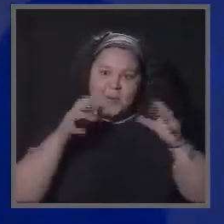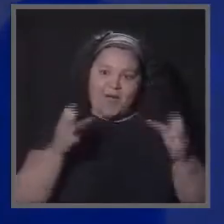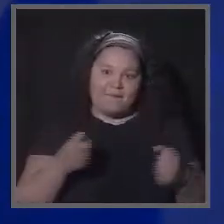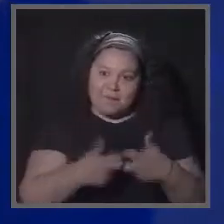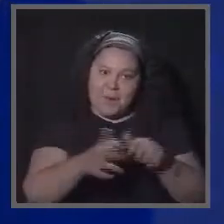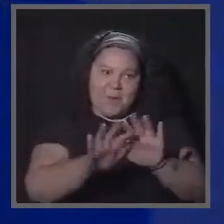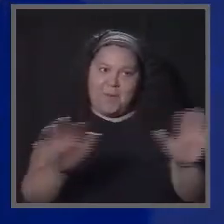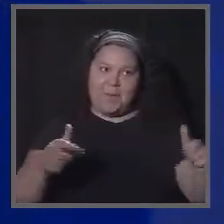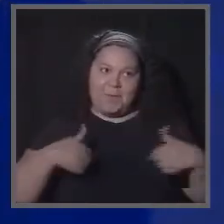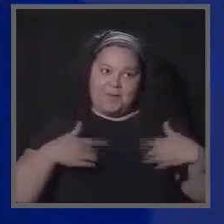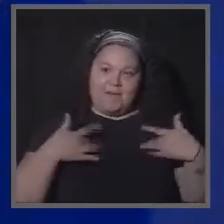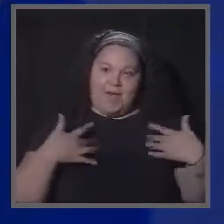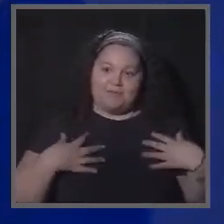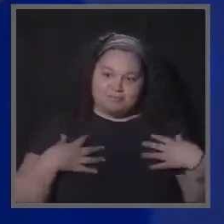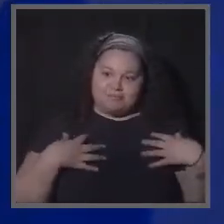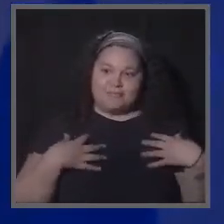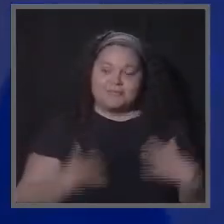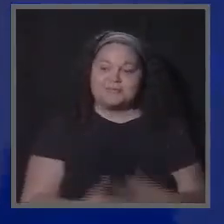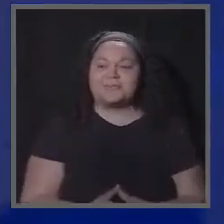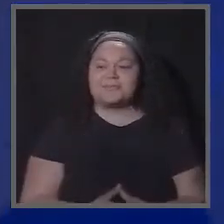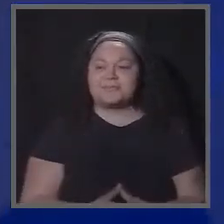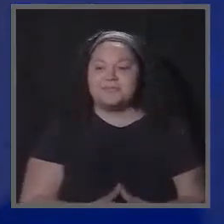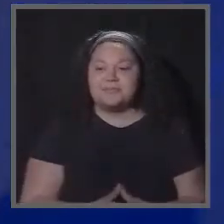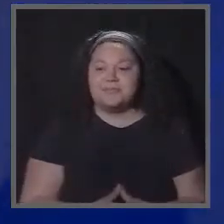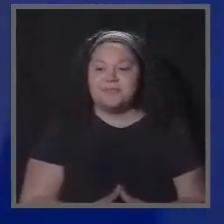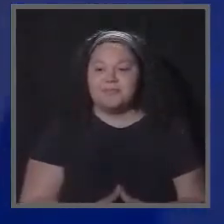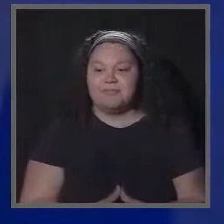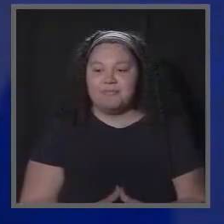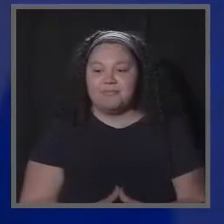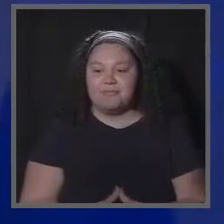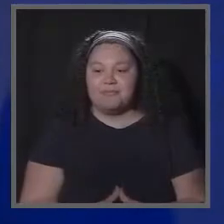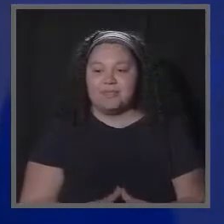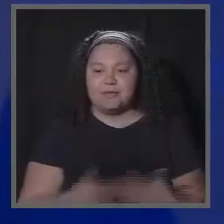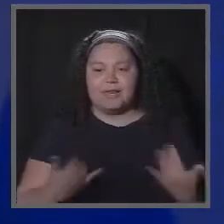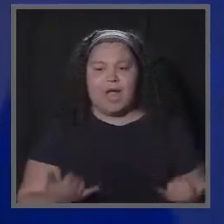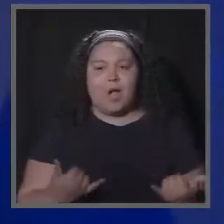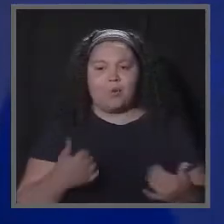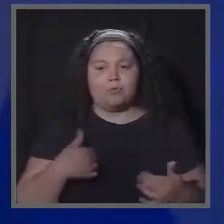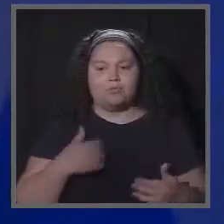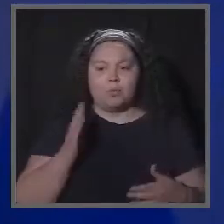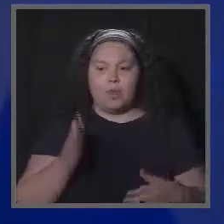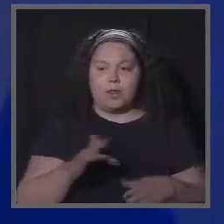masks. I would like to say that I'm